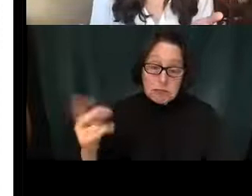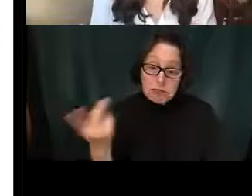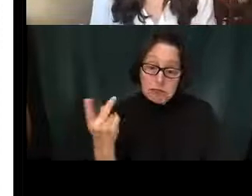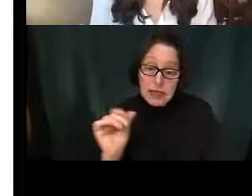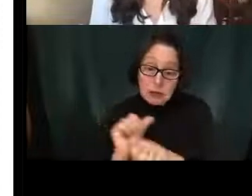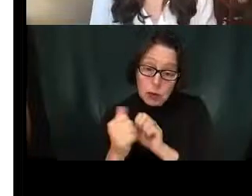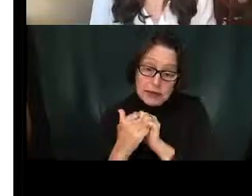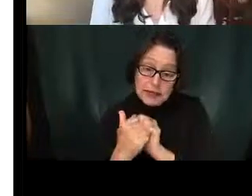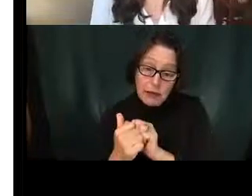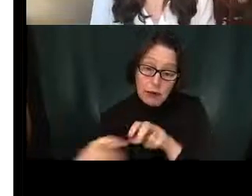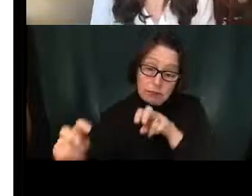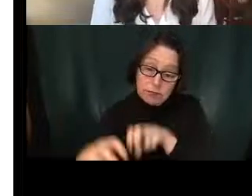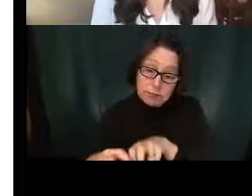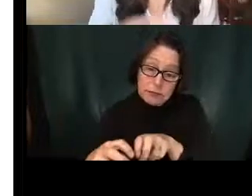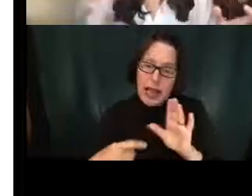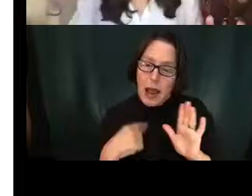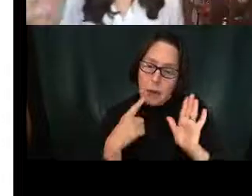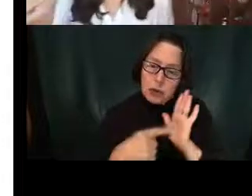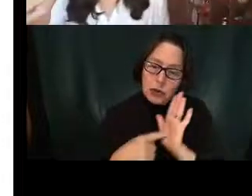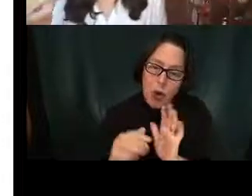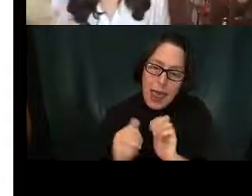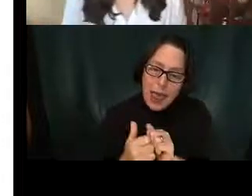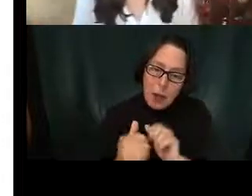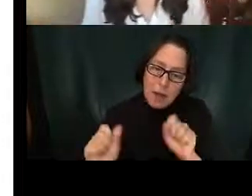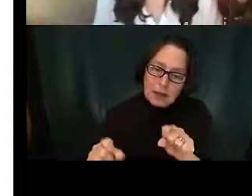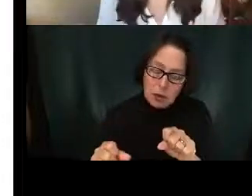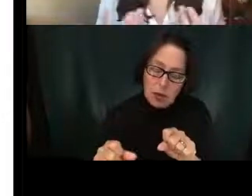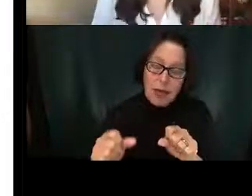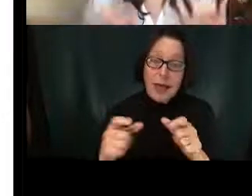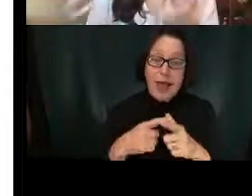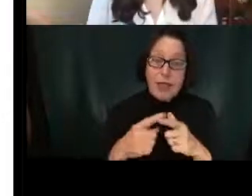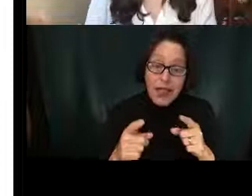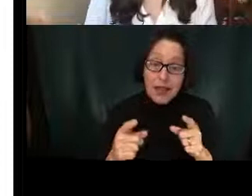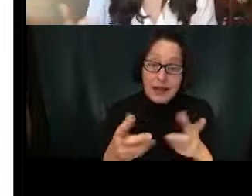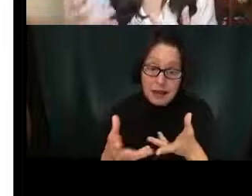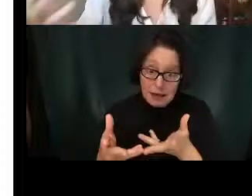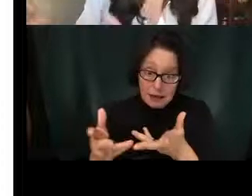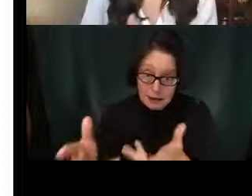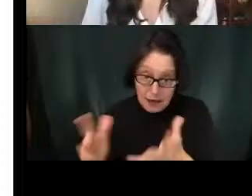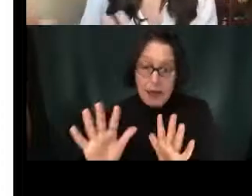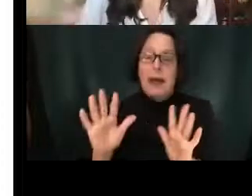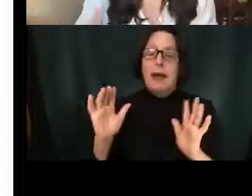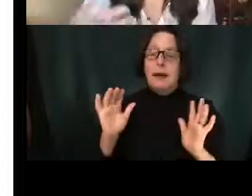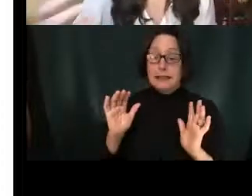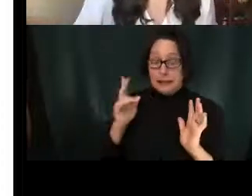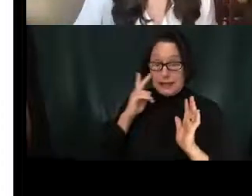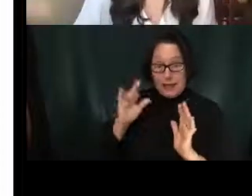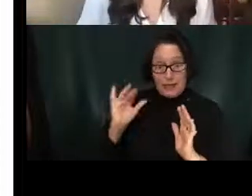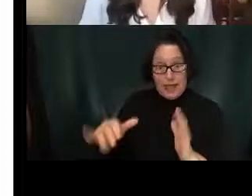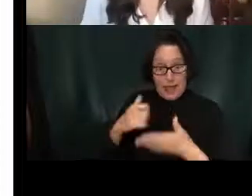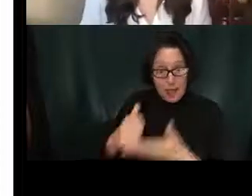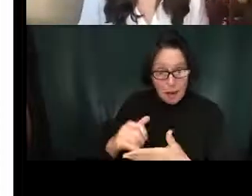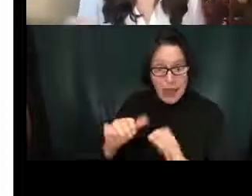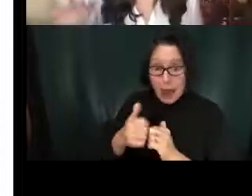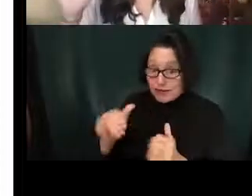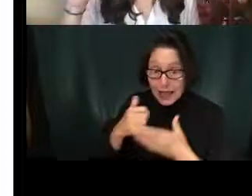and I can show you how you might do that. Then step back into that open coaching role and ask people, how does that help them, or what next step are they